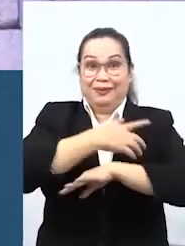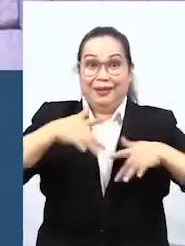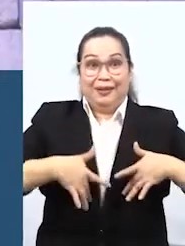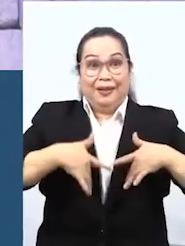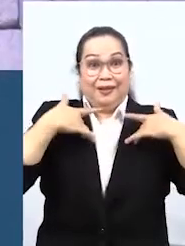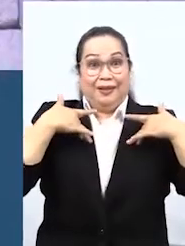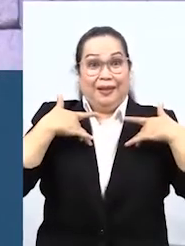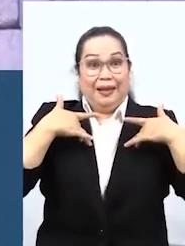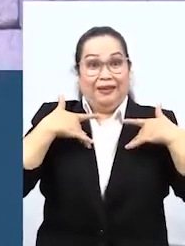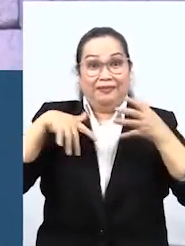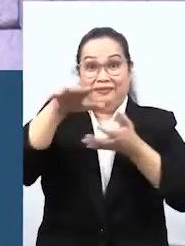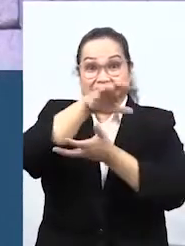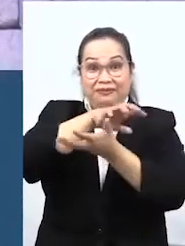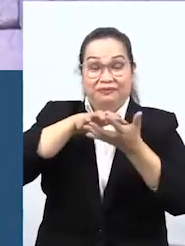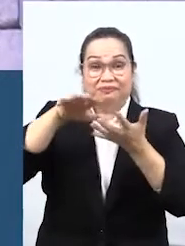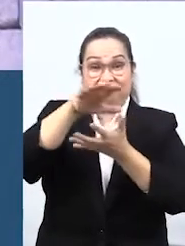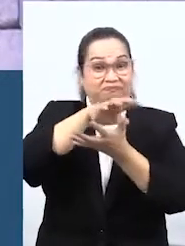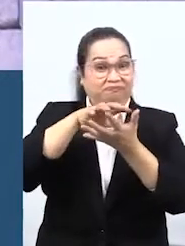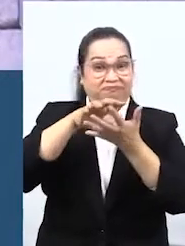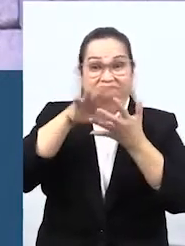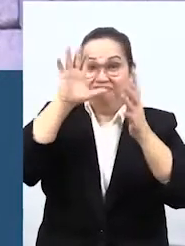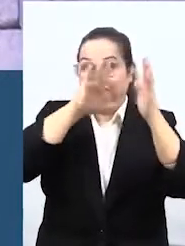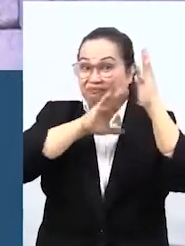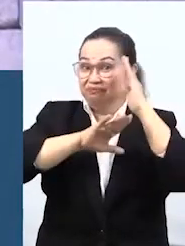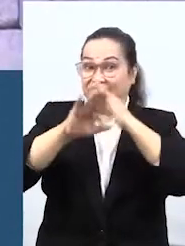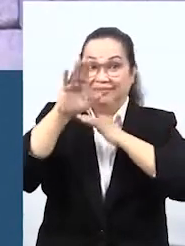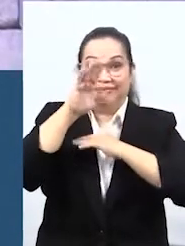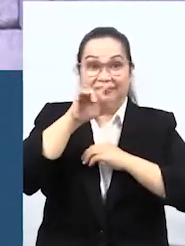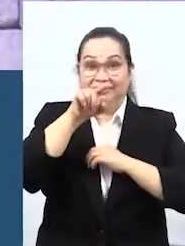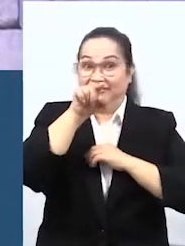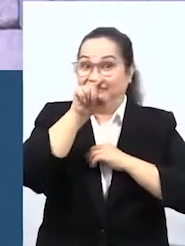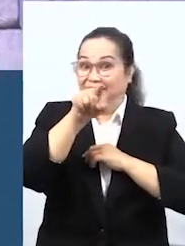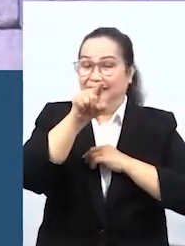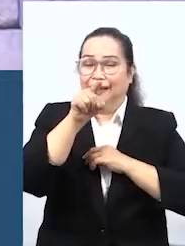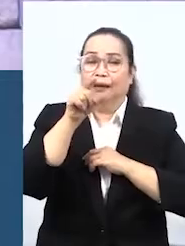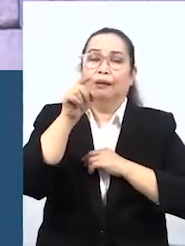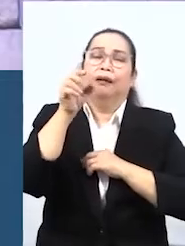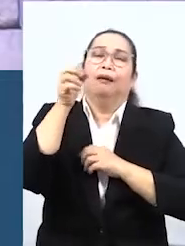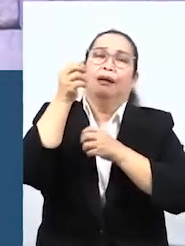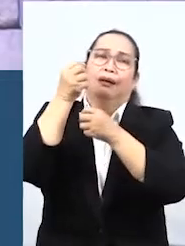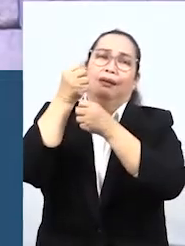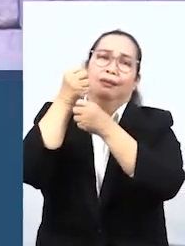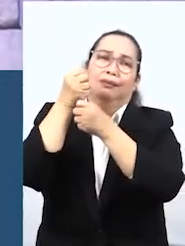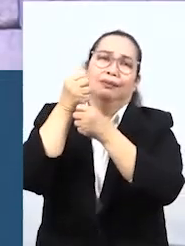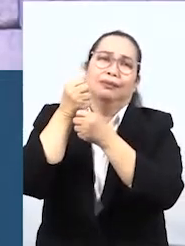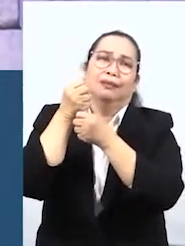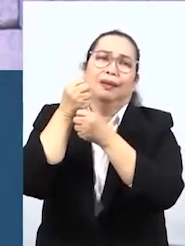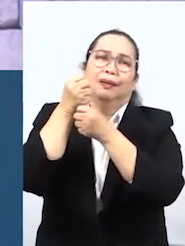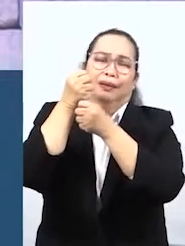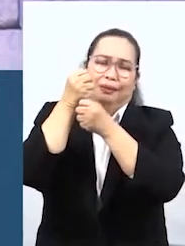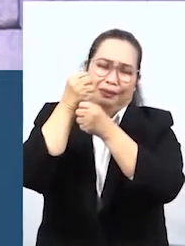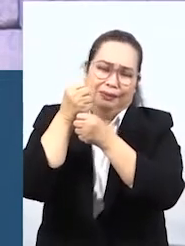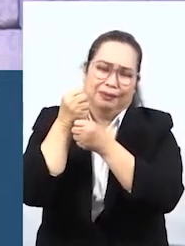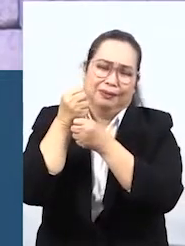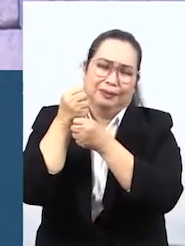is a mess and you May feel that you're barely Hanging On So if that's you You need to